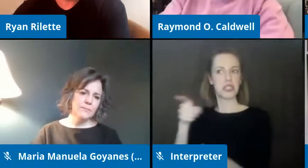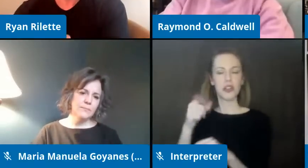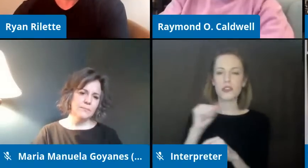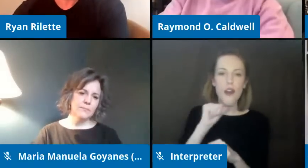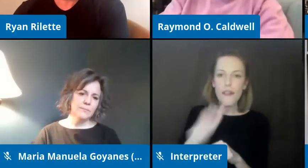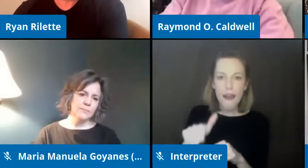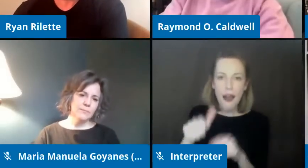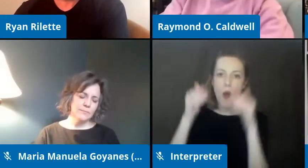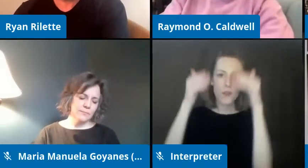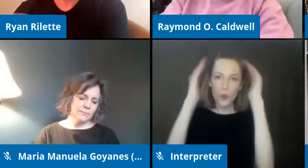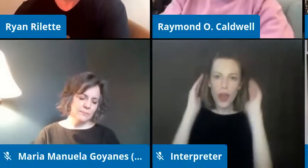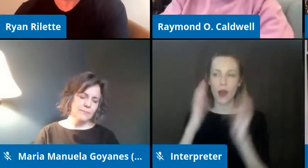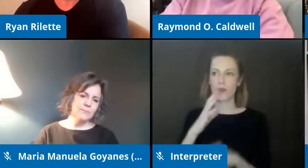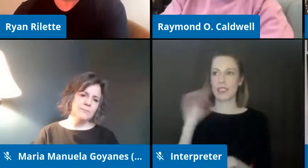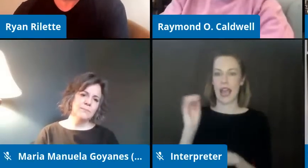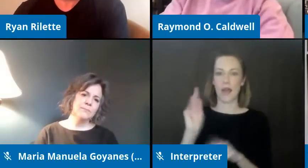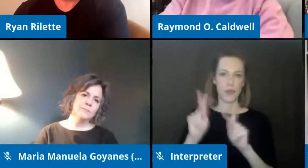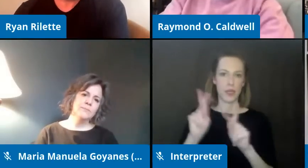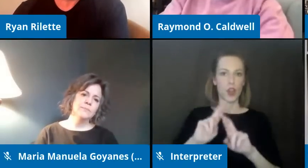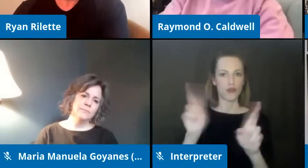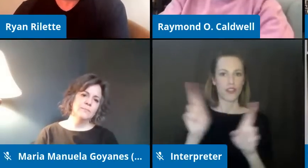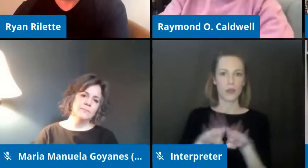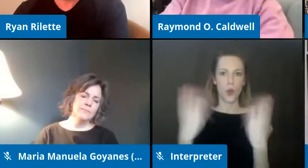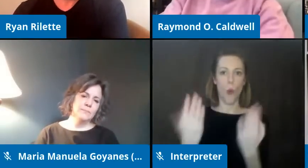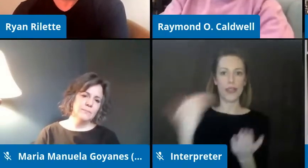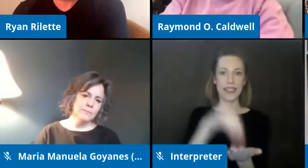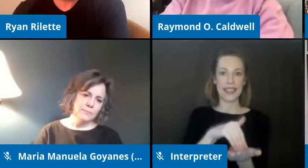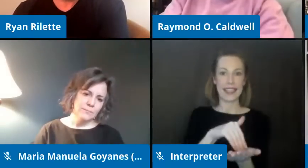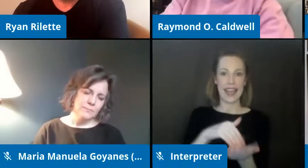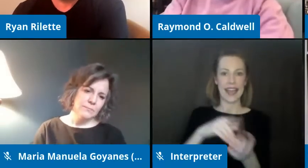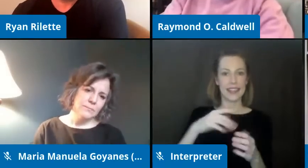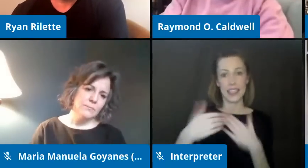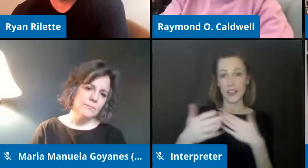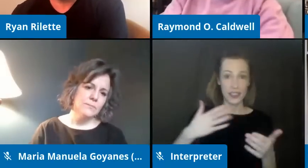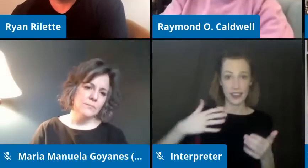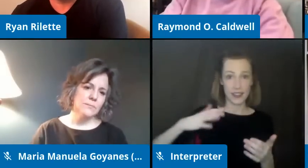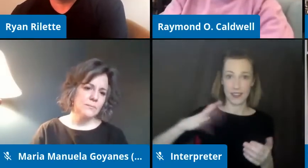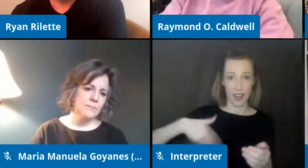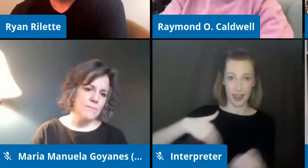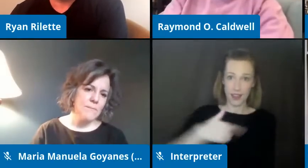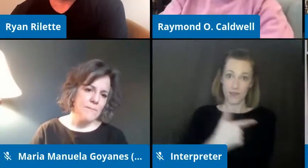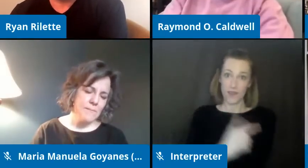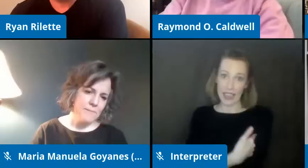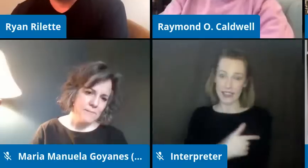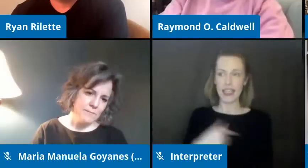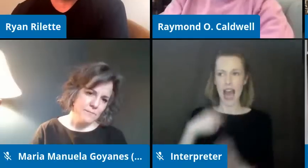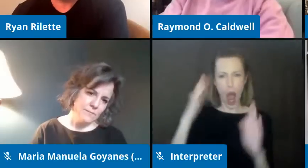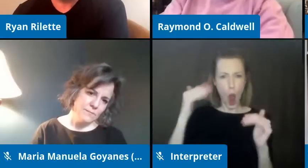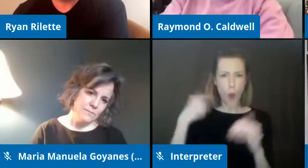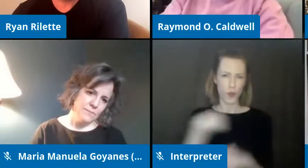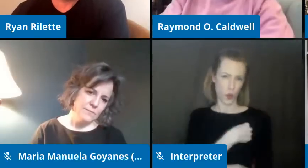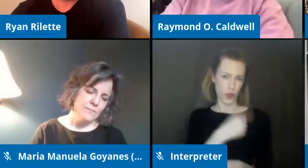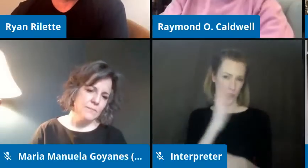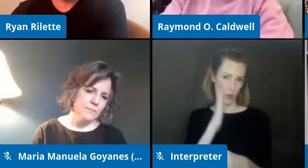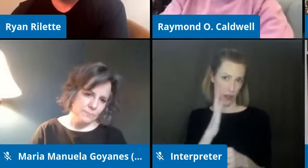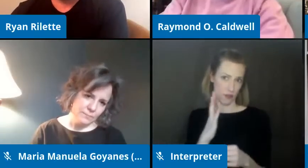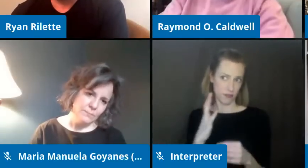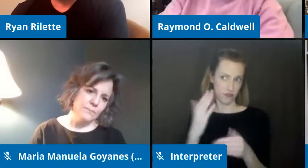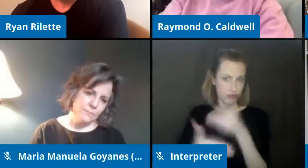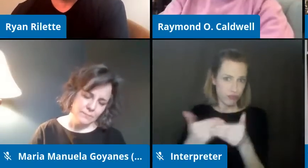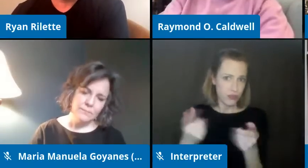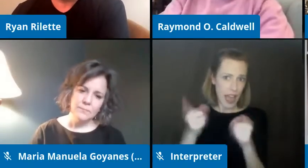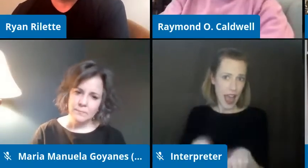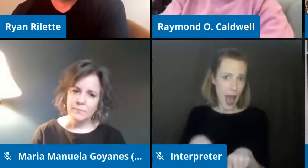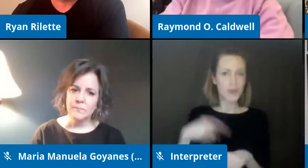again. If we get to that point, which I sure hope we do, yeah, absolutely. We're all going to have to pay attention to how clean our facilities